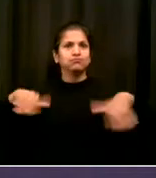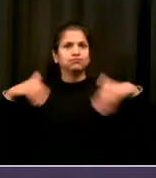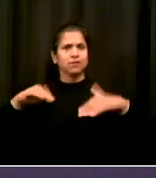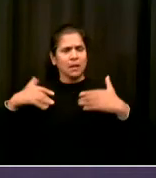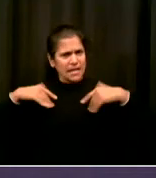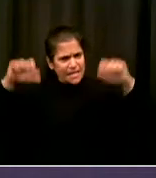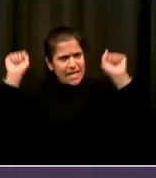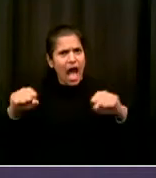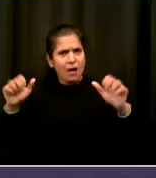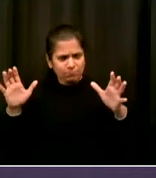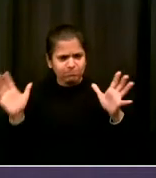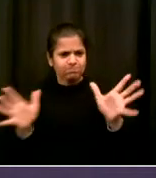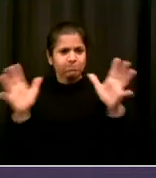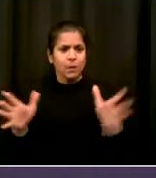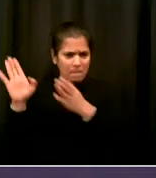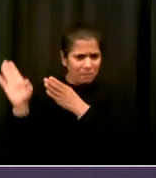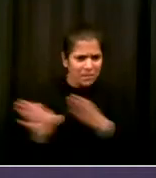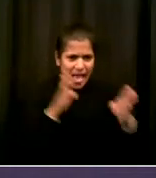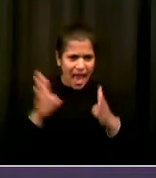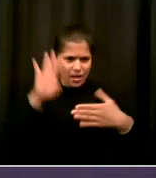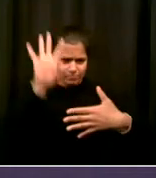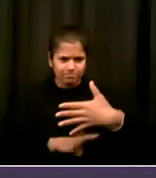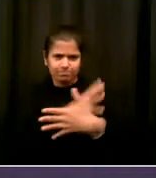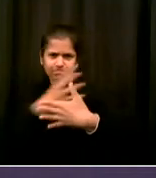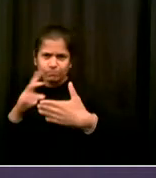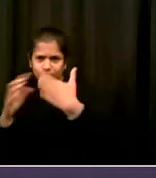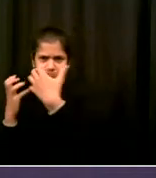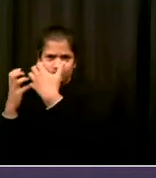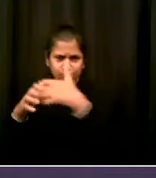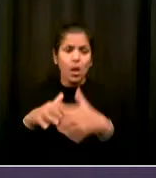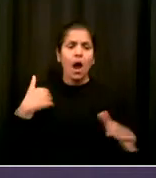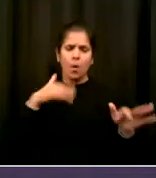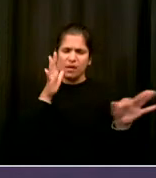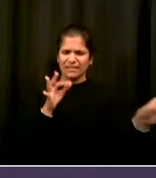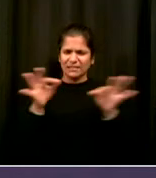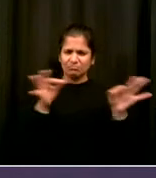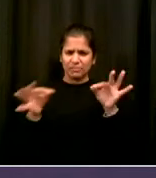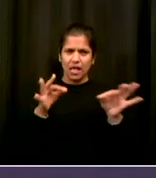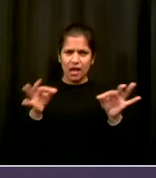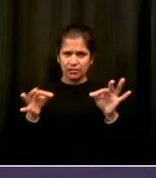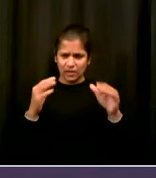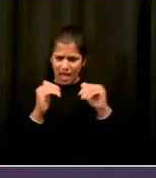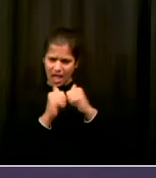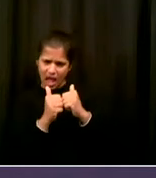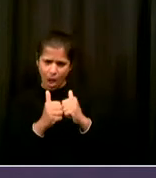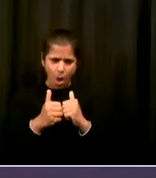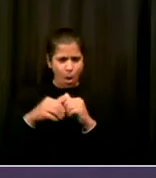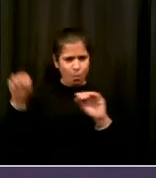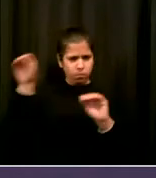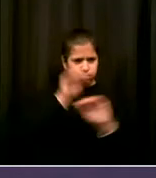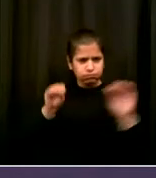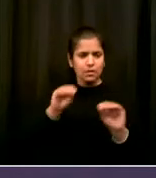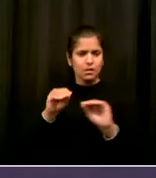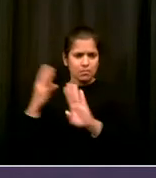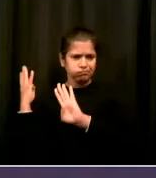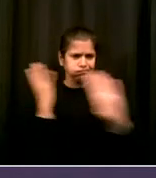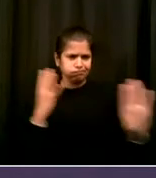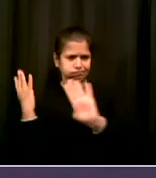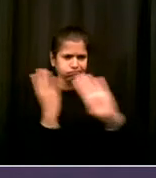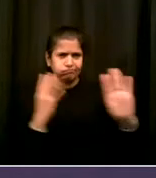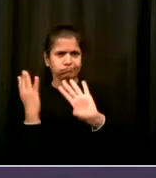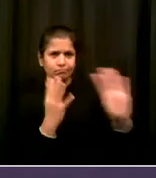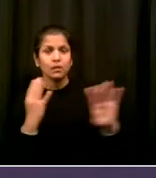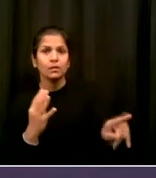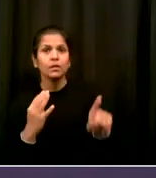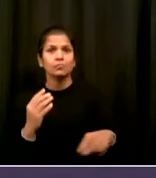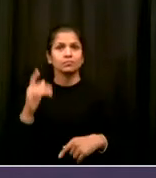up new sites all over the city on top of the many, many sites that are already operational. We're going to expand from our hospitals and our